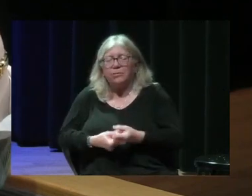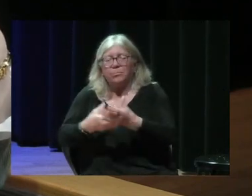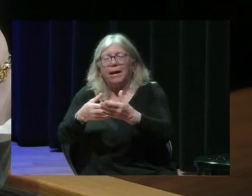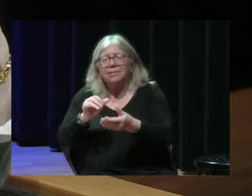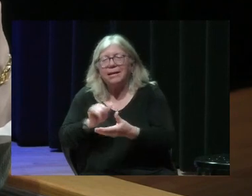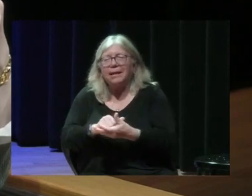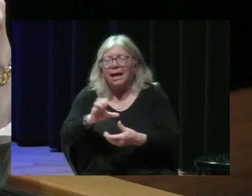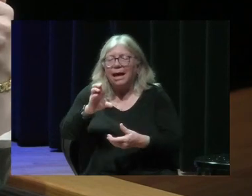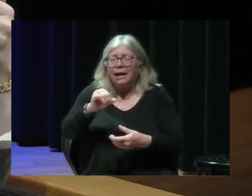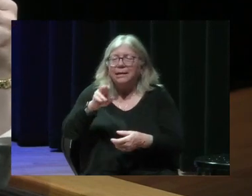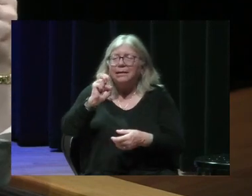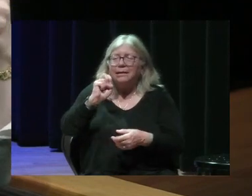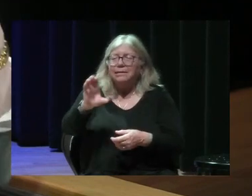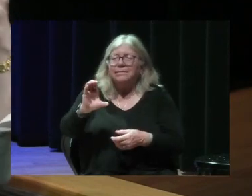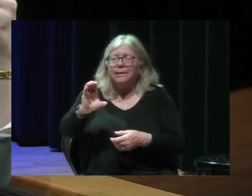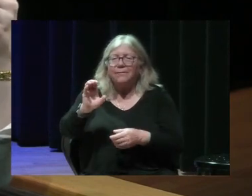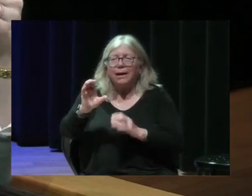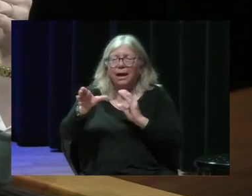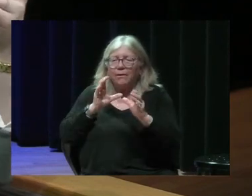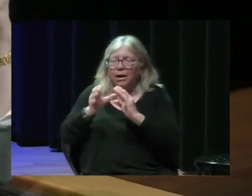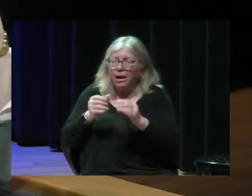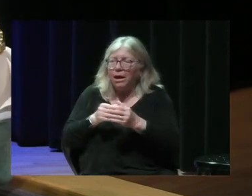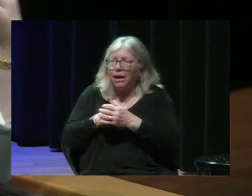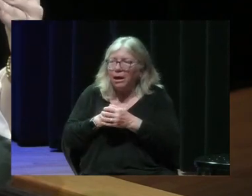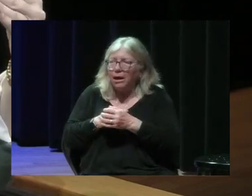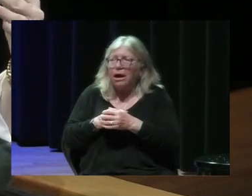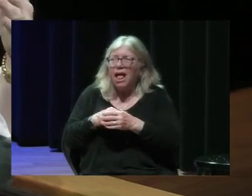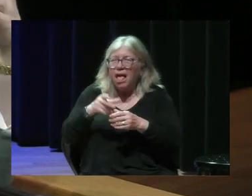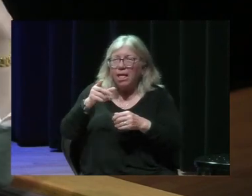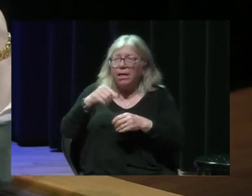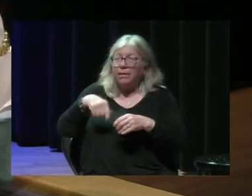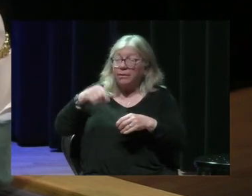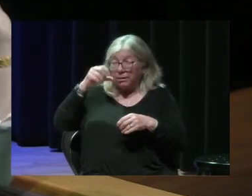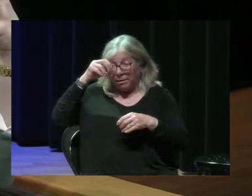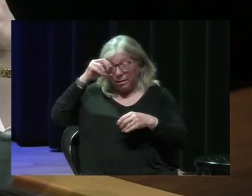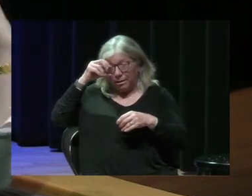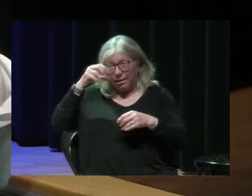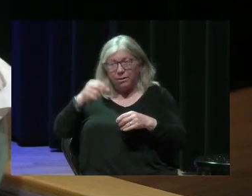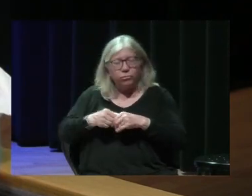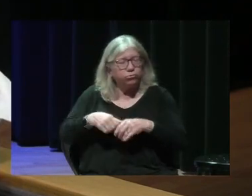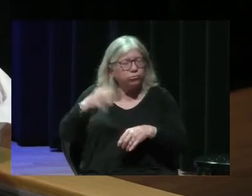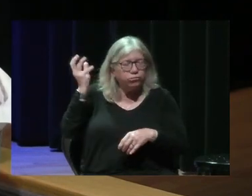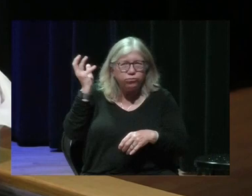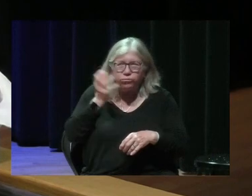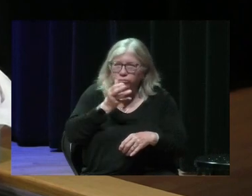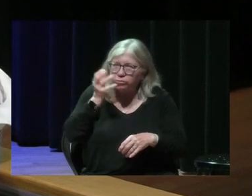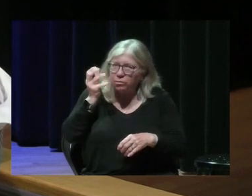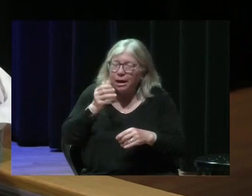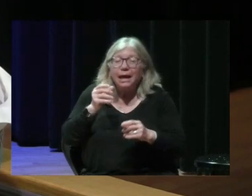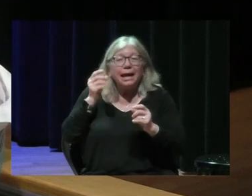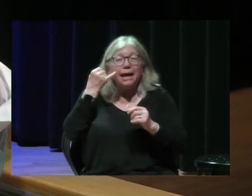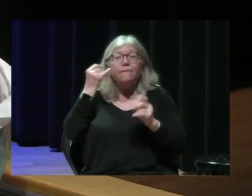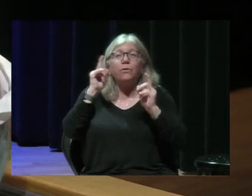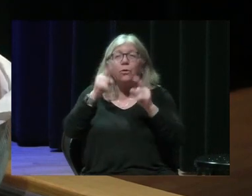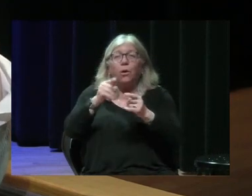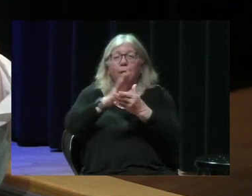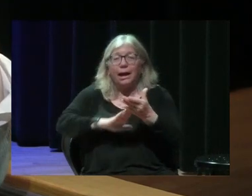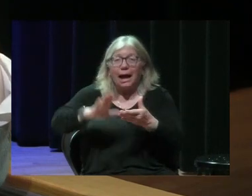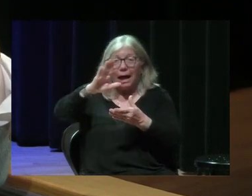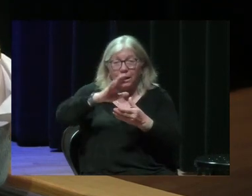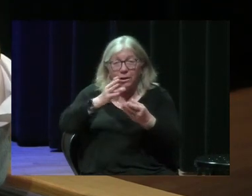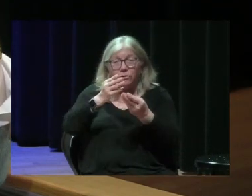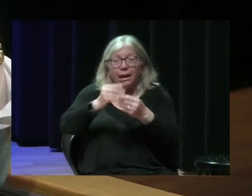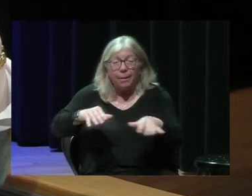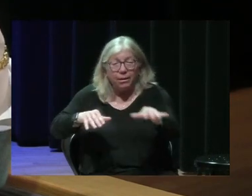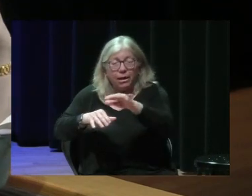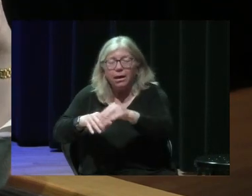civic conversation. It's just like the stakes are so high. Like, we will go to college campuses and they will